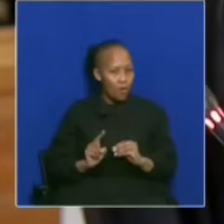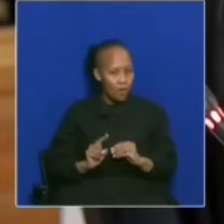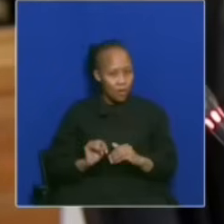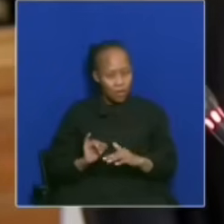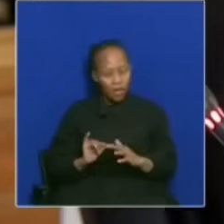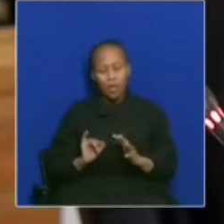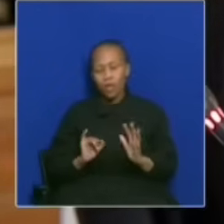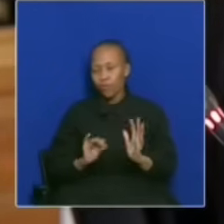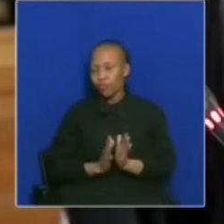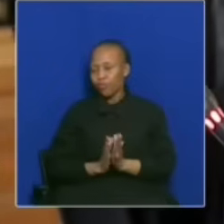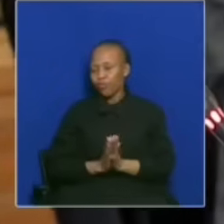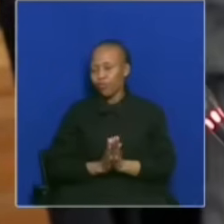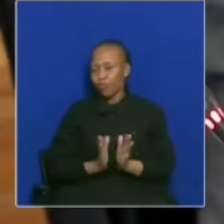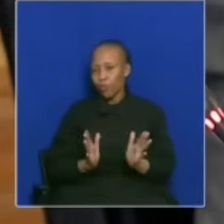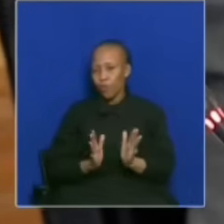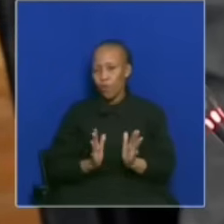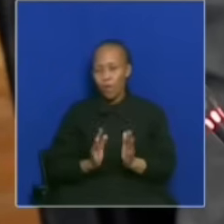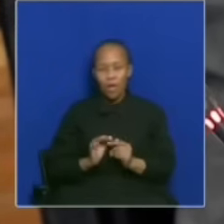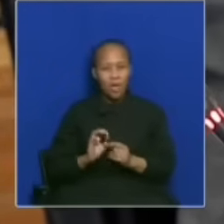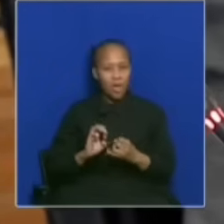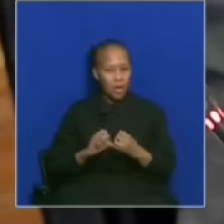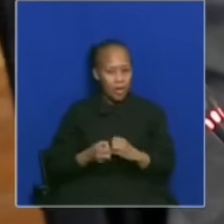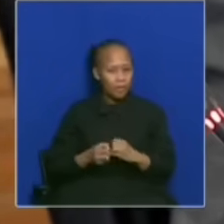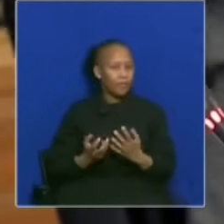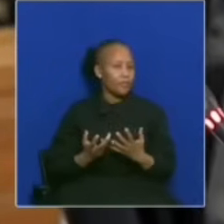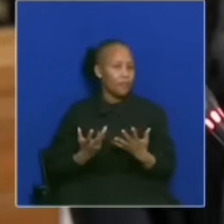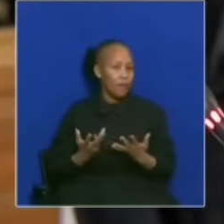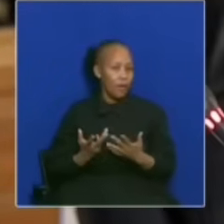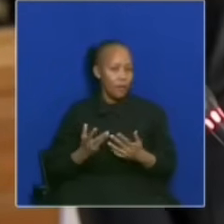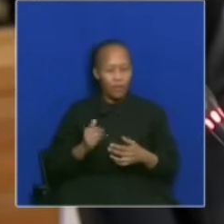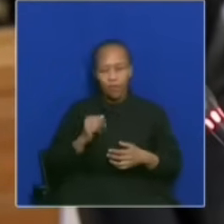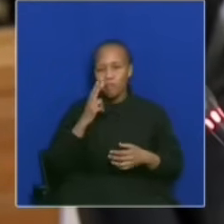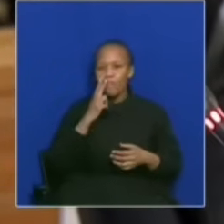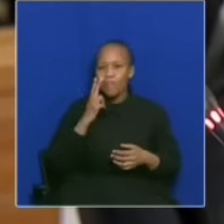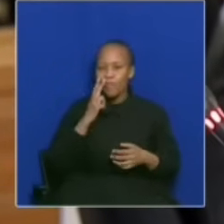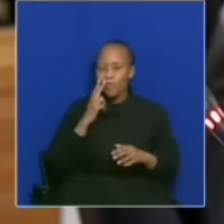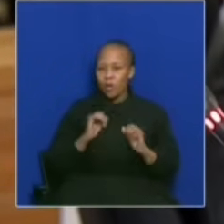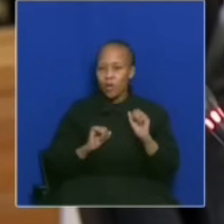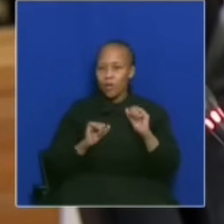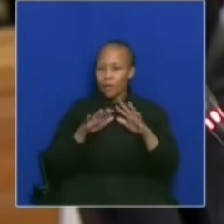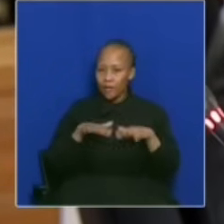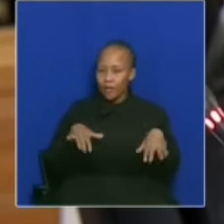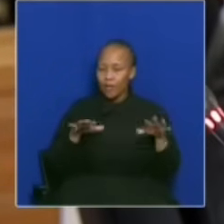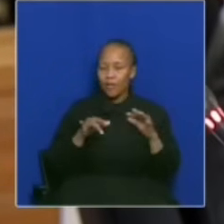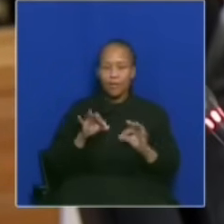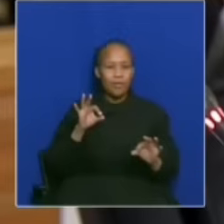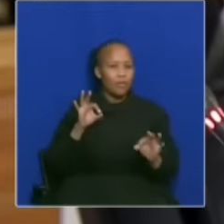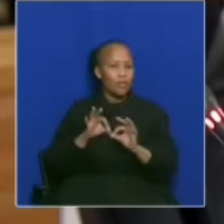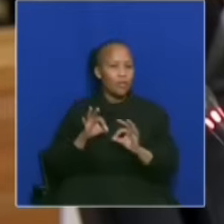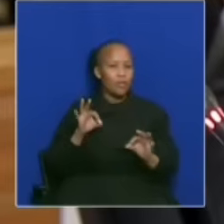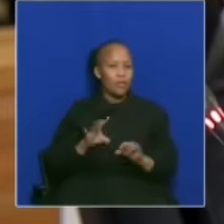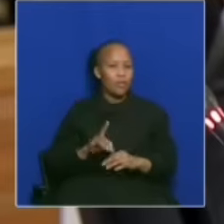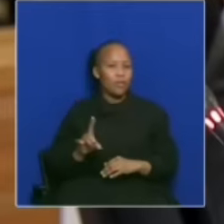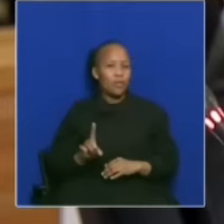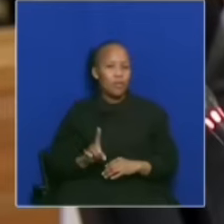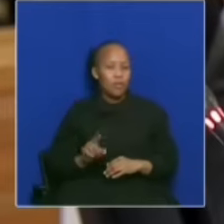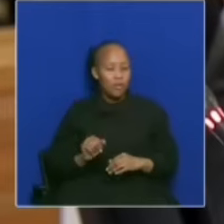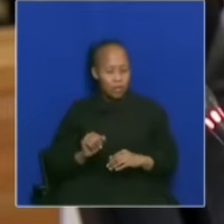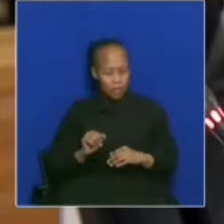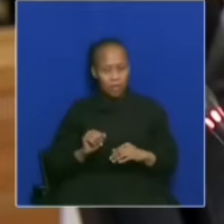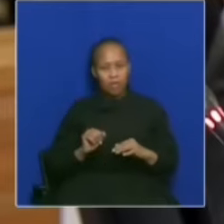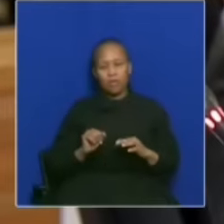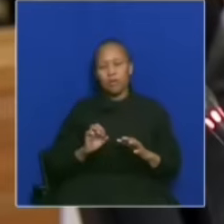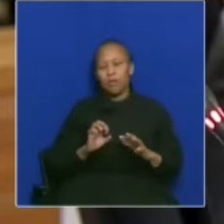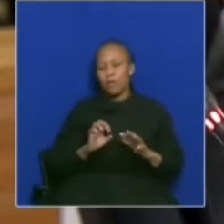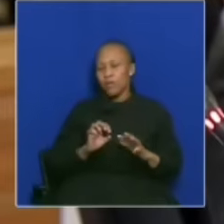the illicit tobacco industry, and in particular about the activities of Mr. Yusuf Abramji,